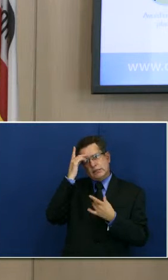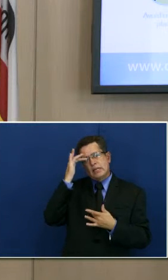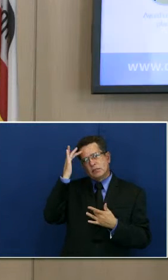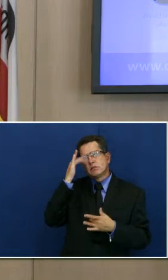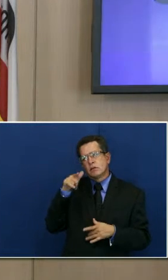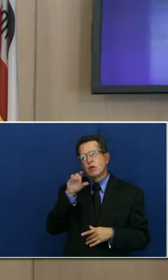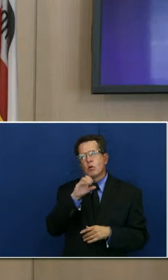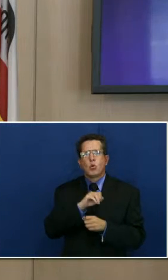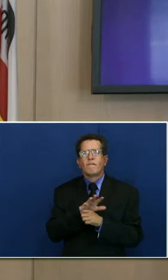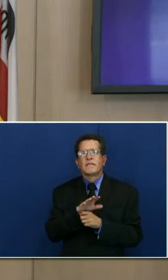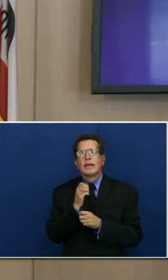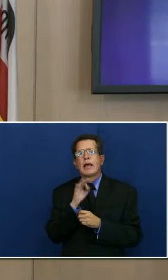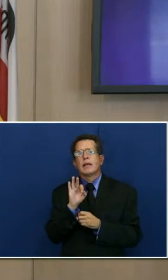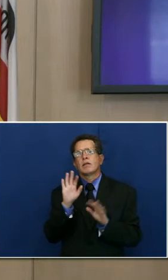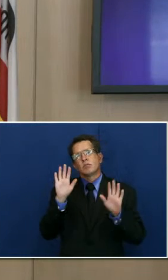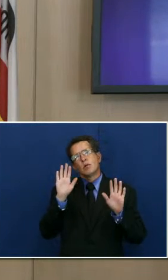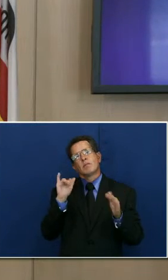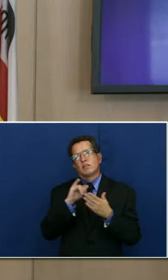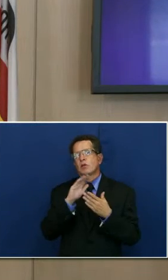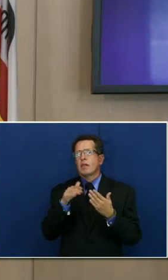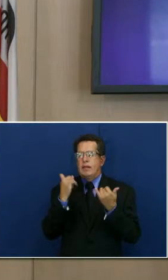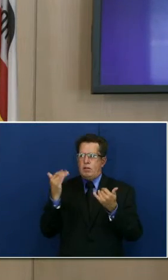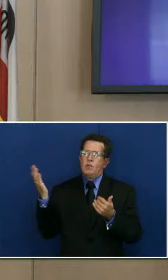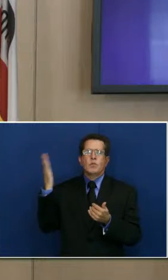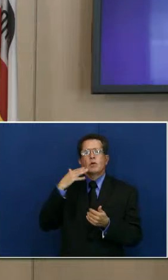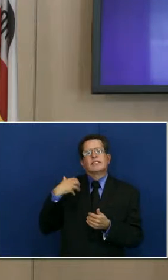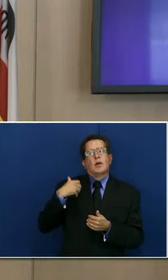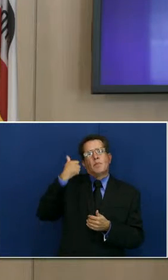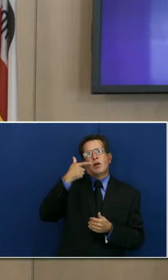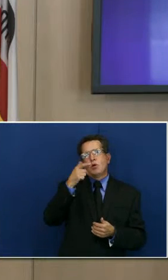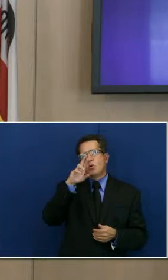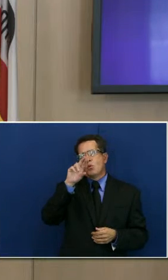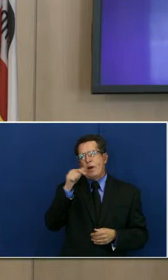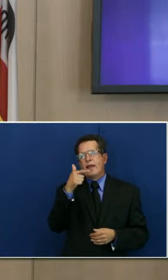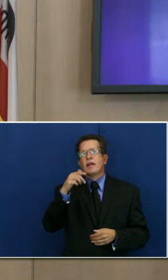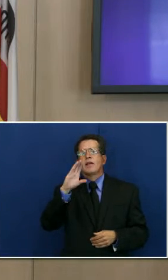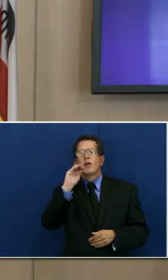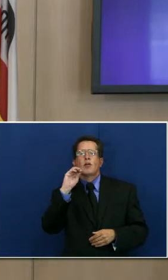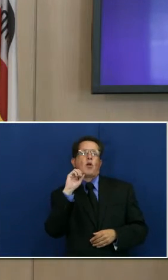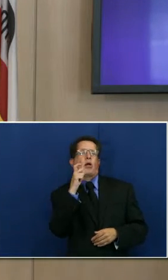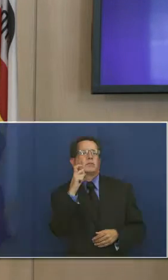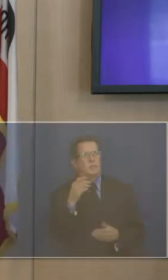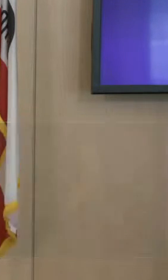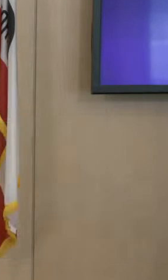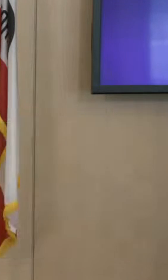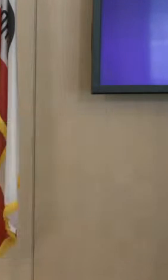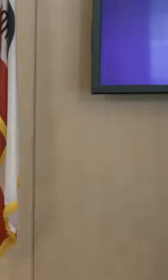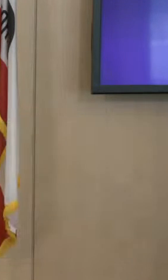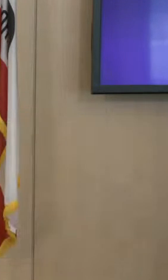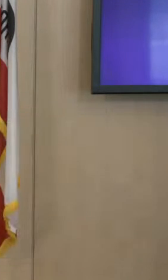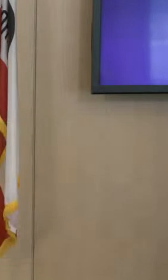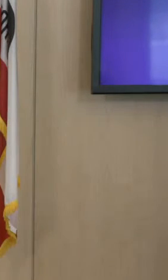welcome back to the podium Chairman Greg Cox. Thank you so much.